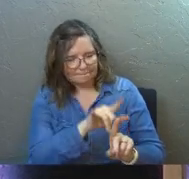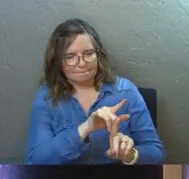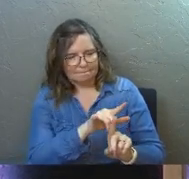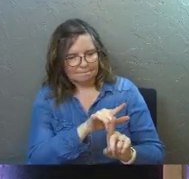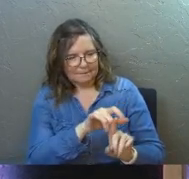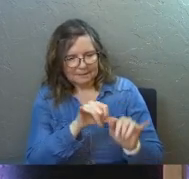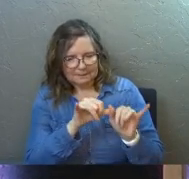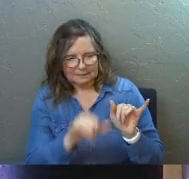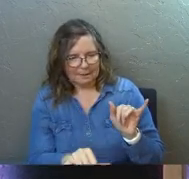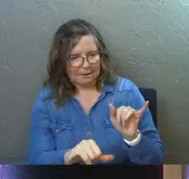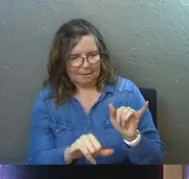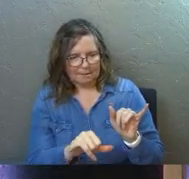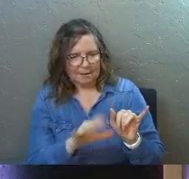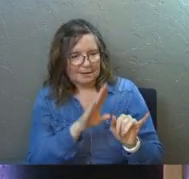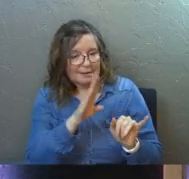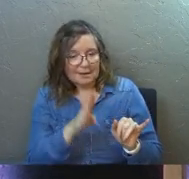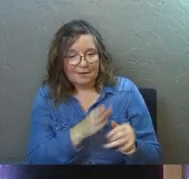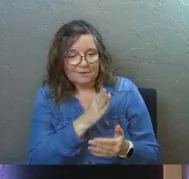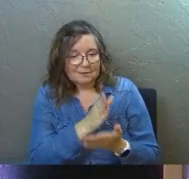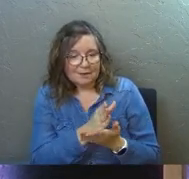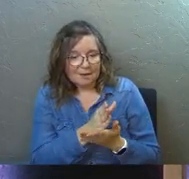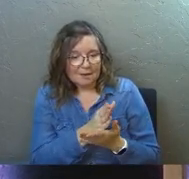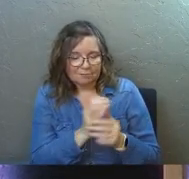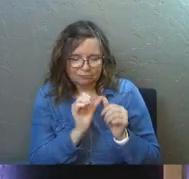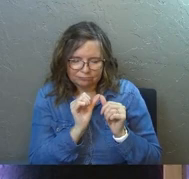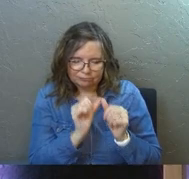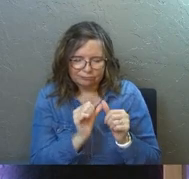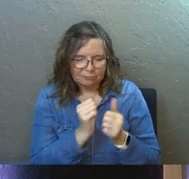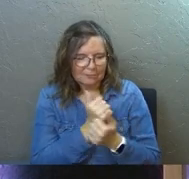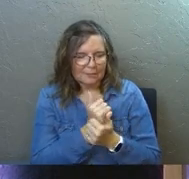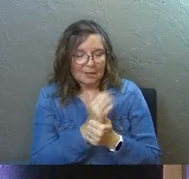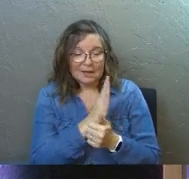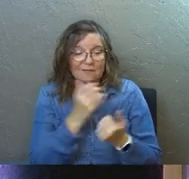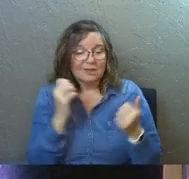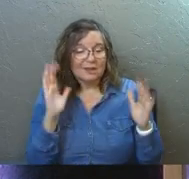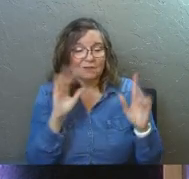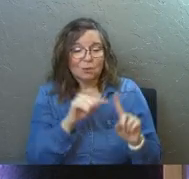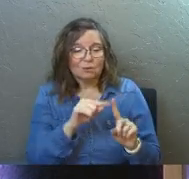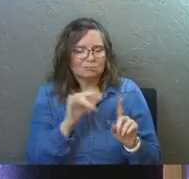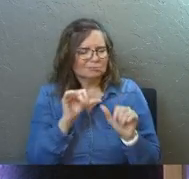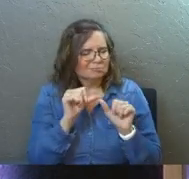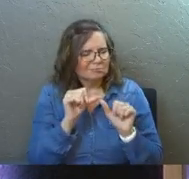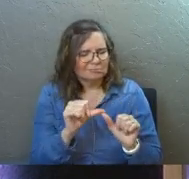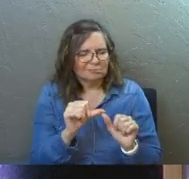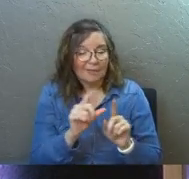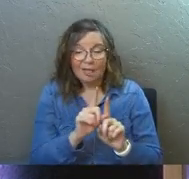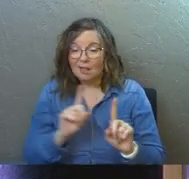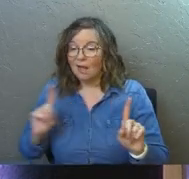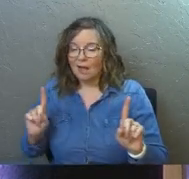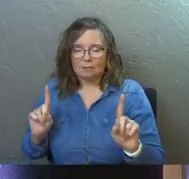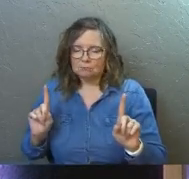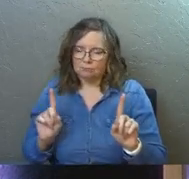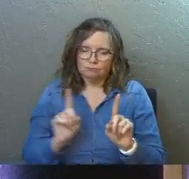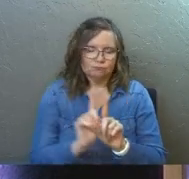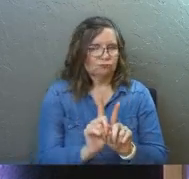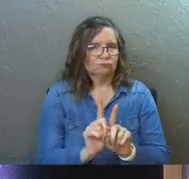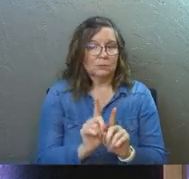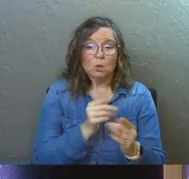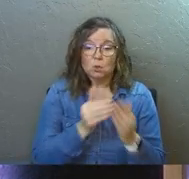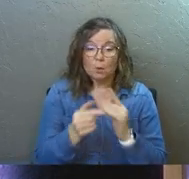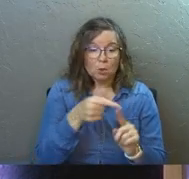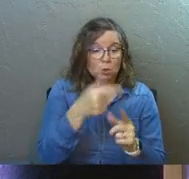you. It will never stop loving you. It will never give up on you. It will never walk away, no matter what you